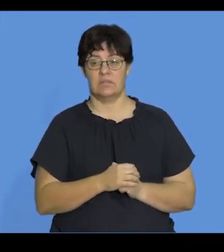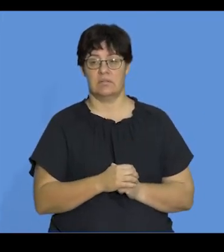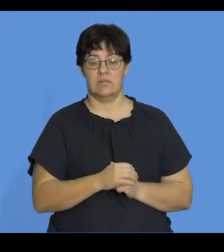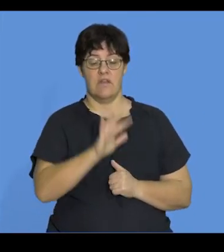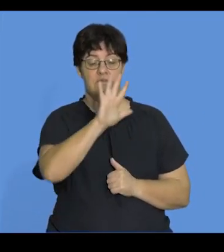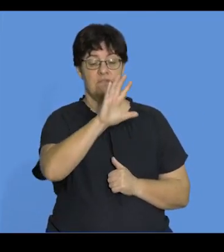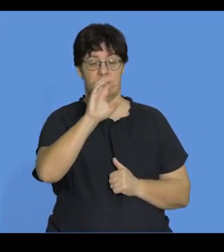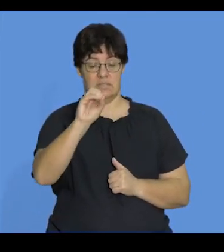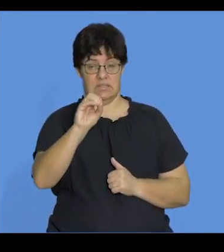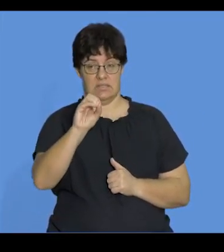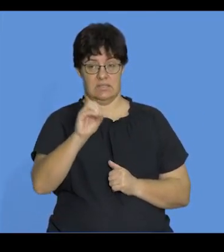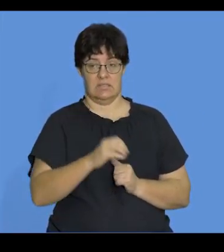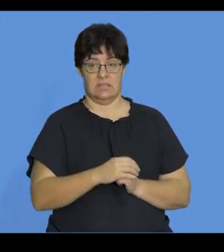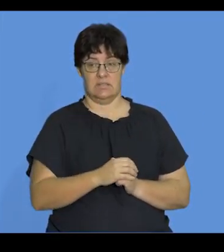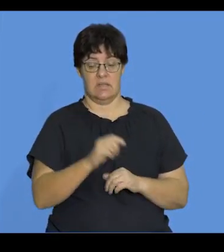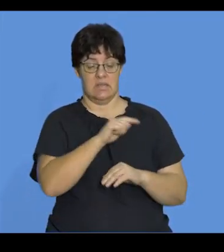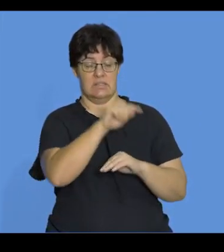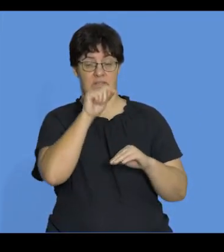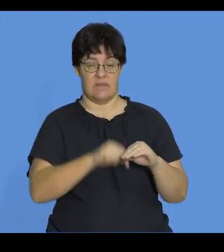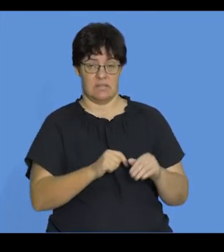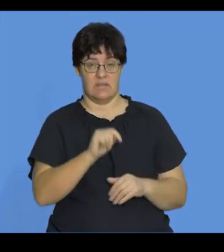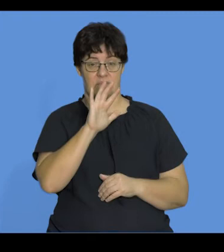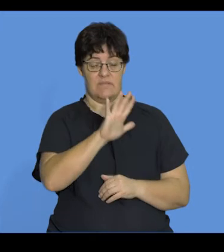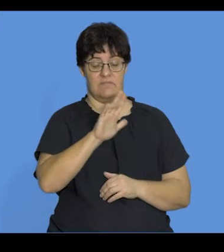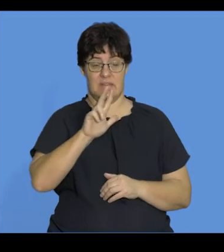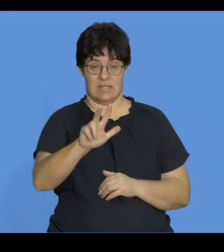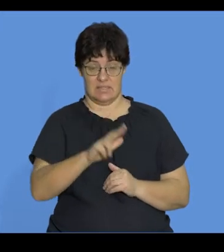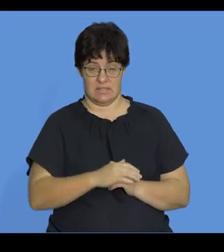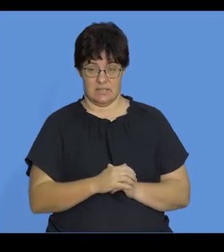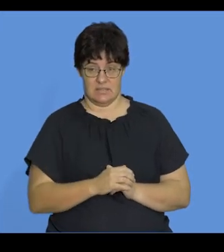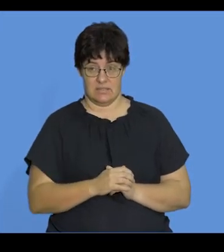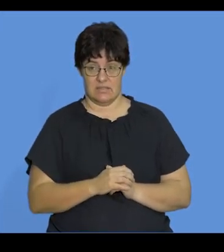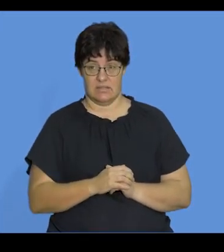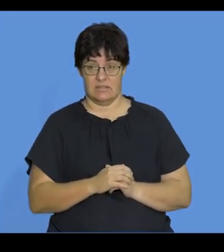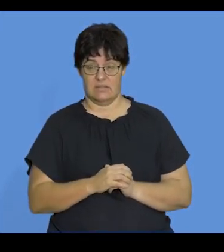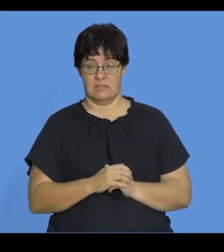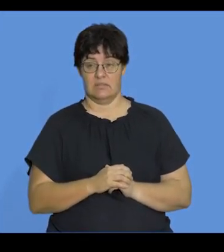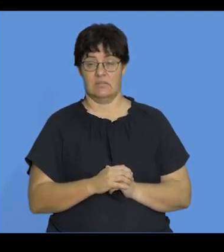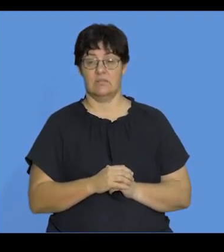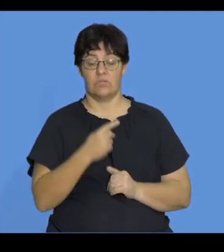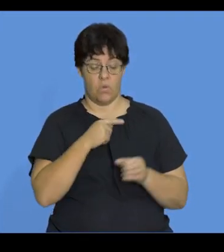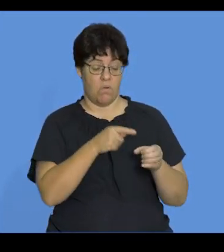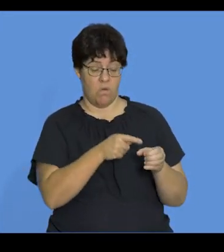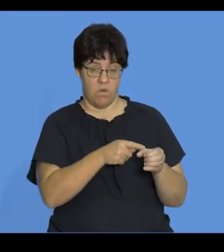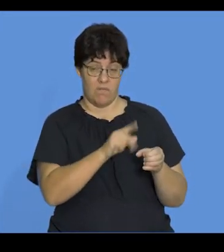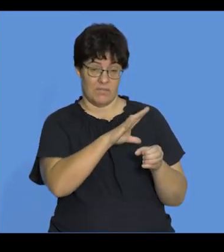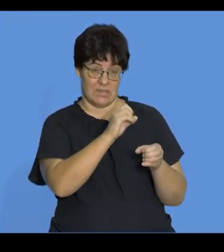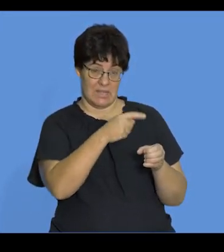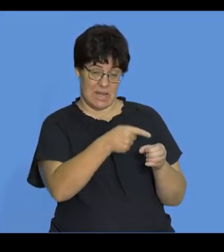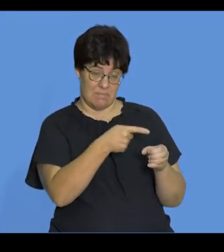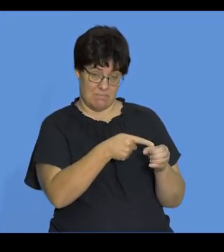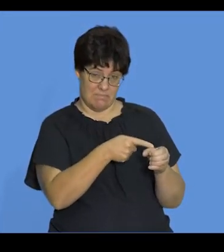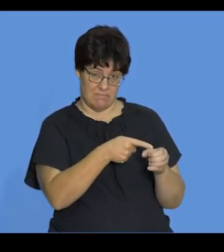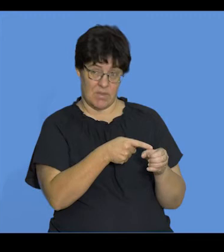be 50 divided by 58, okay? So in a 50 gram sample of